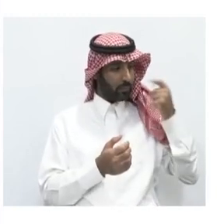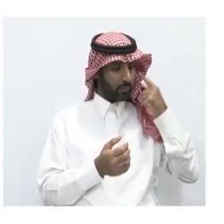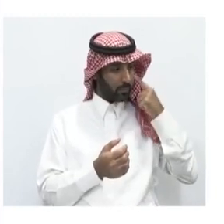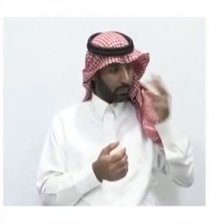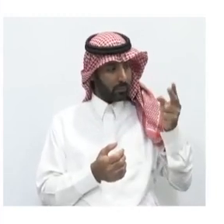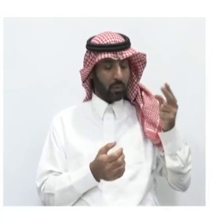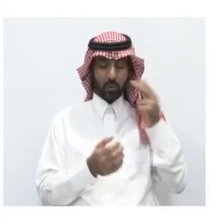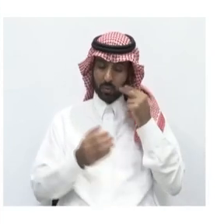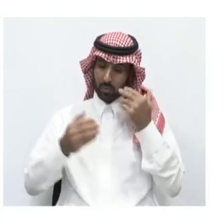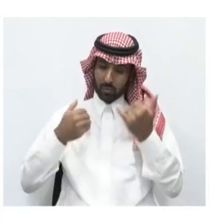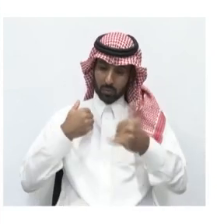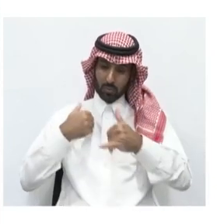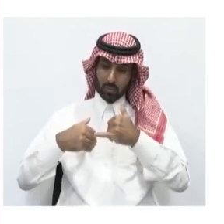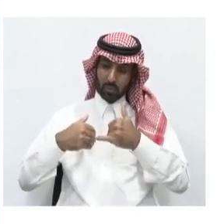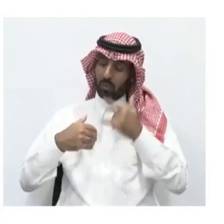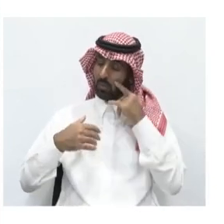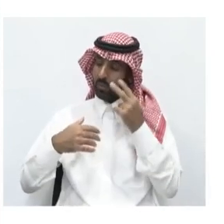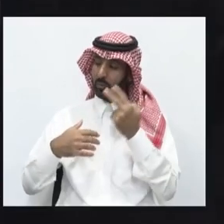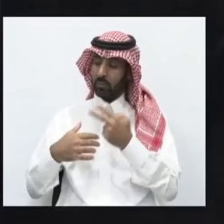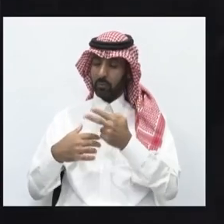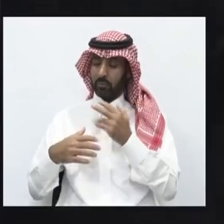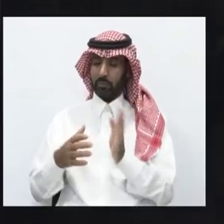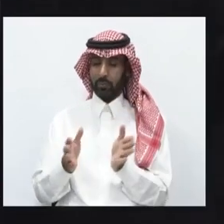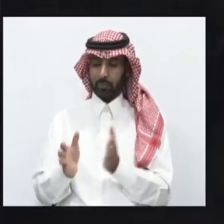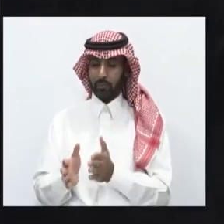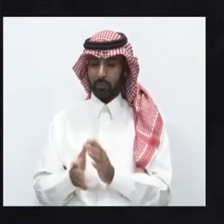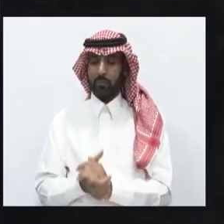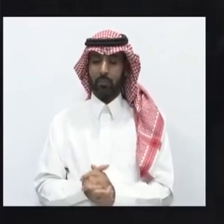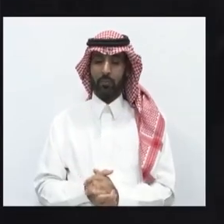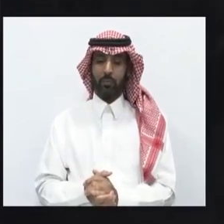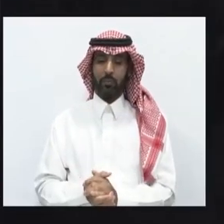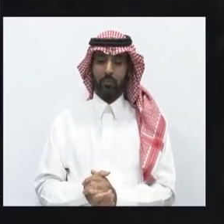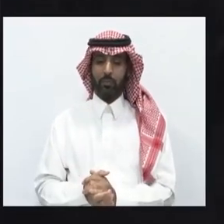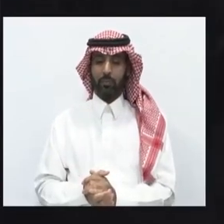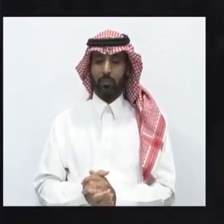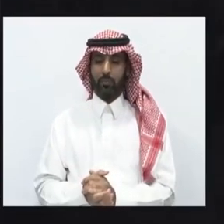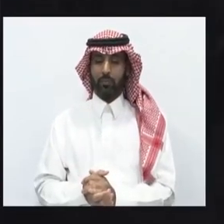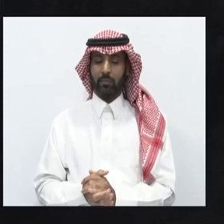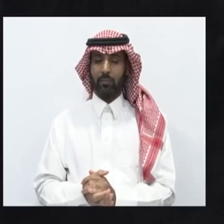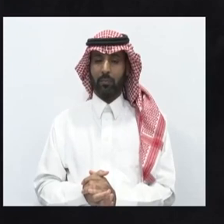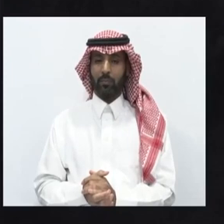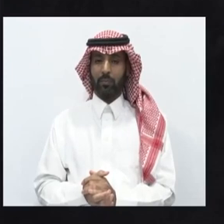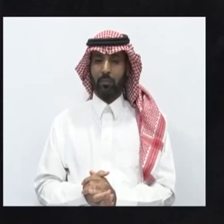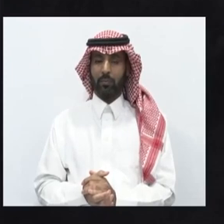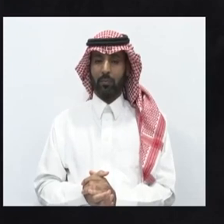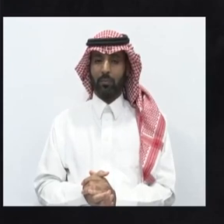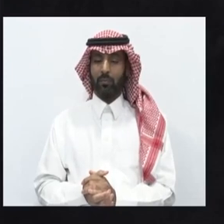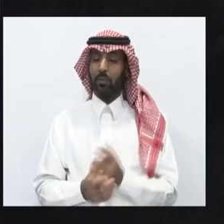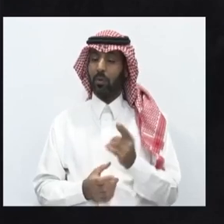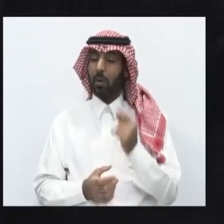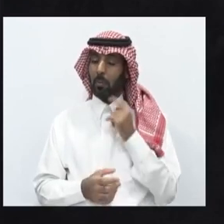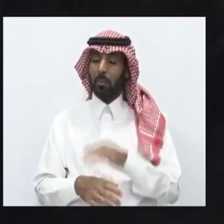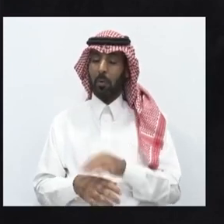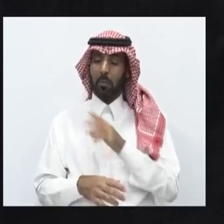like to sit, by a window or the aisle? Of course, this is a matter of preferences. Some people